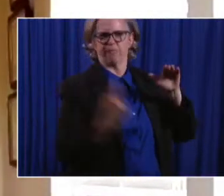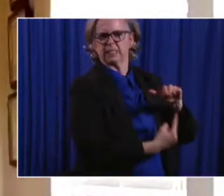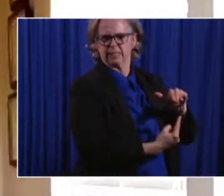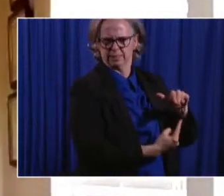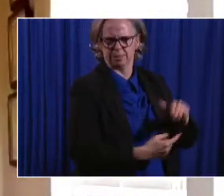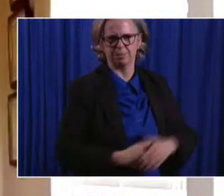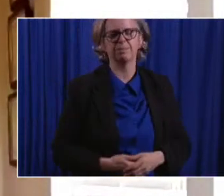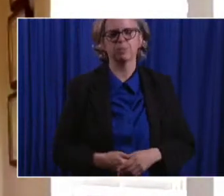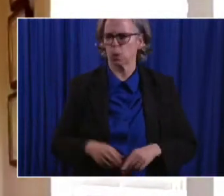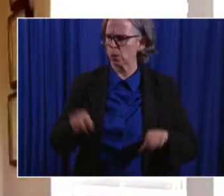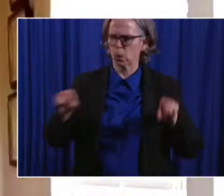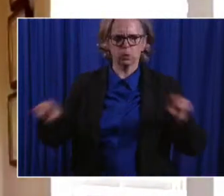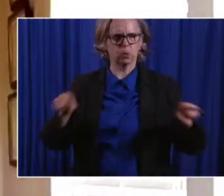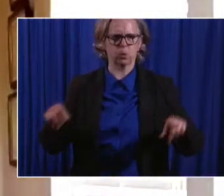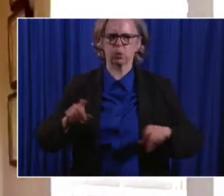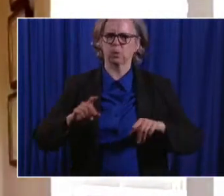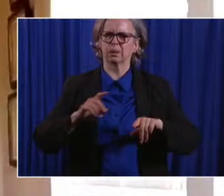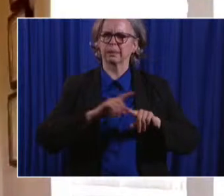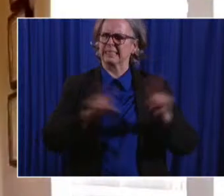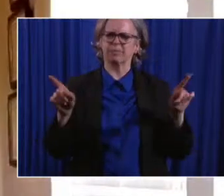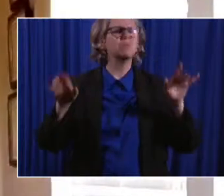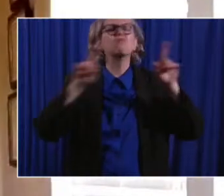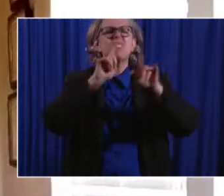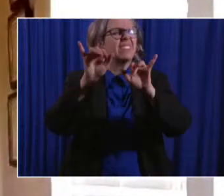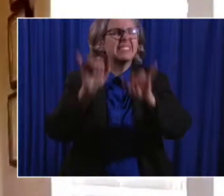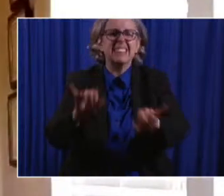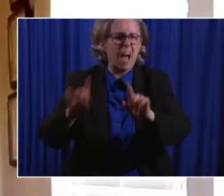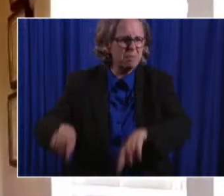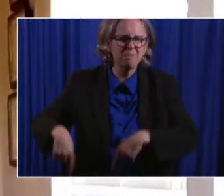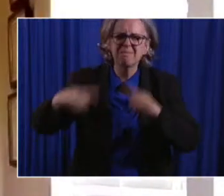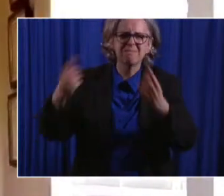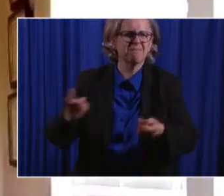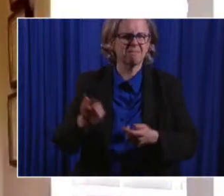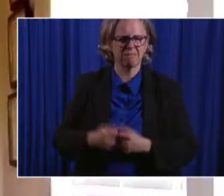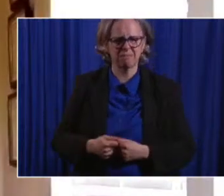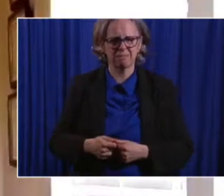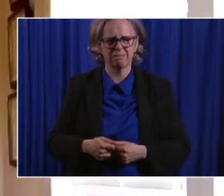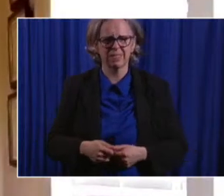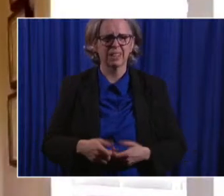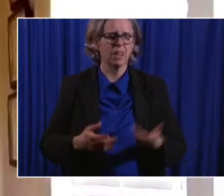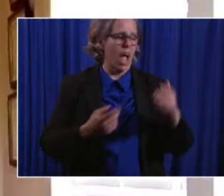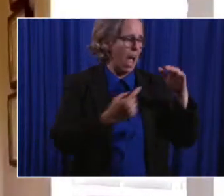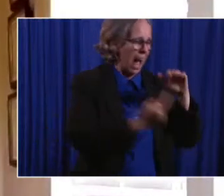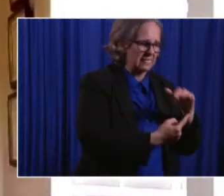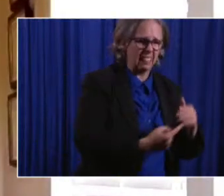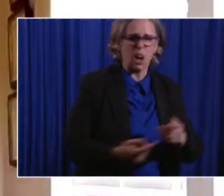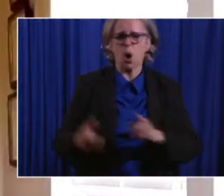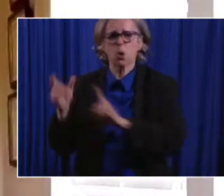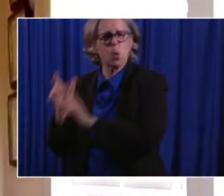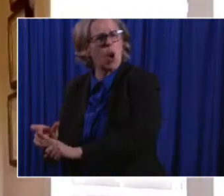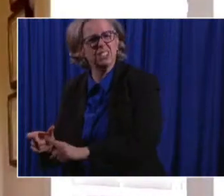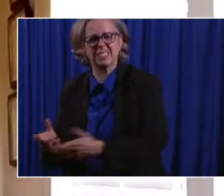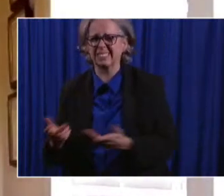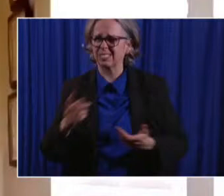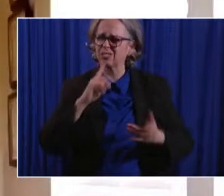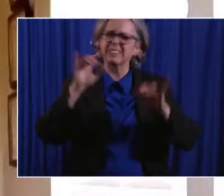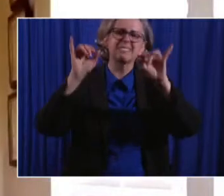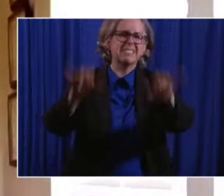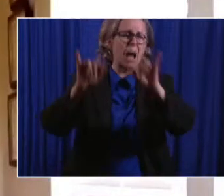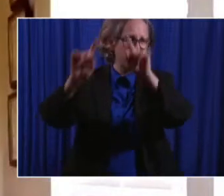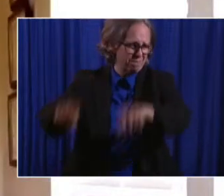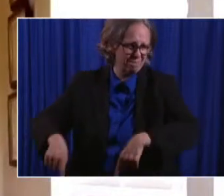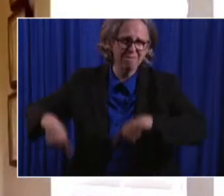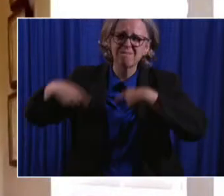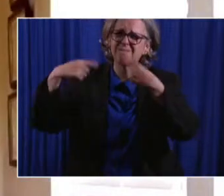guidance, that is an approach, isolation and quarantine, which it really just